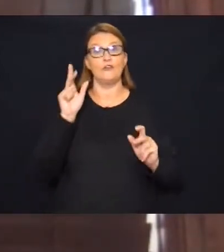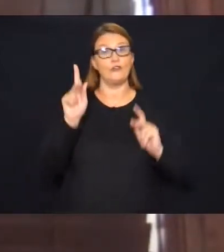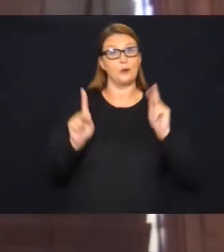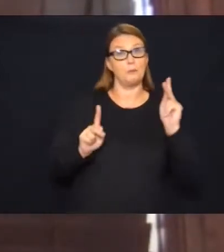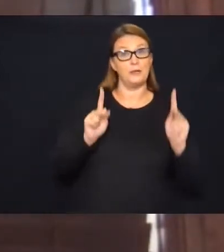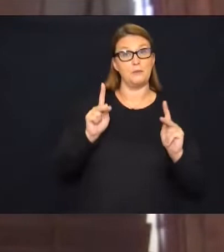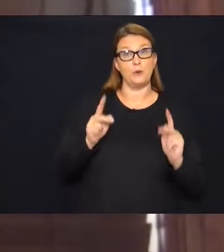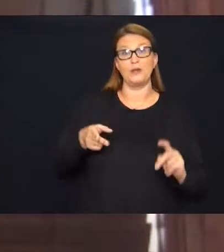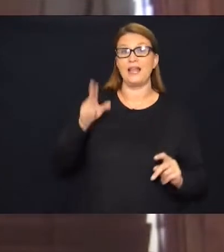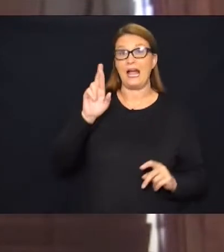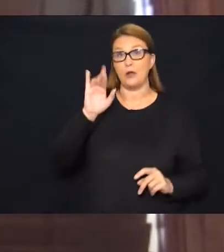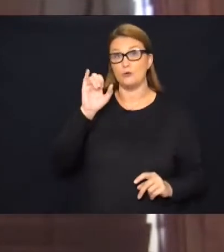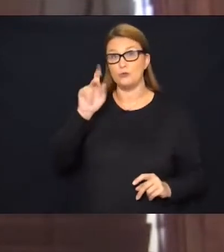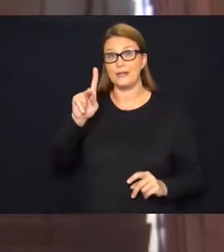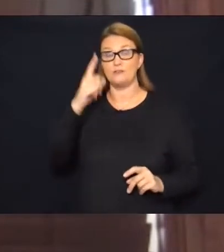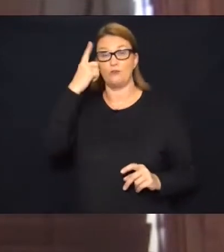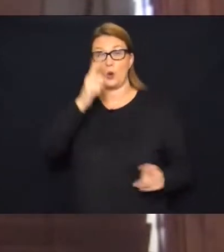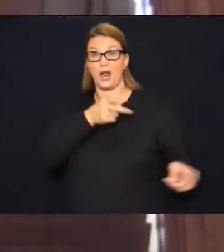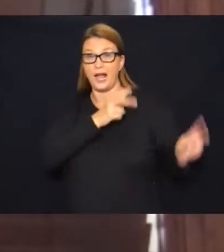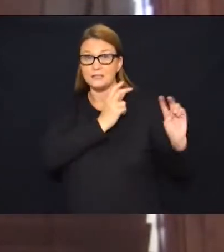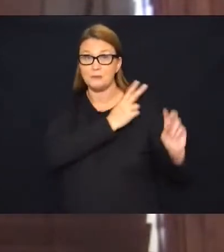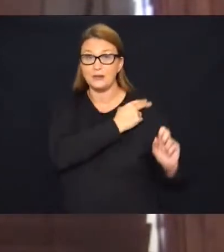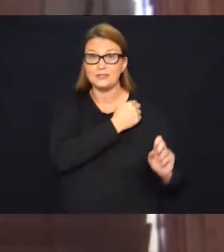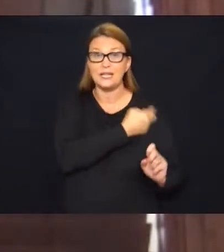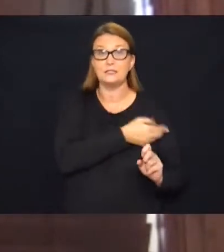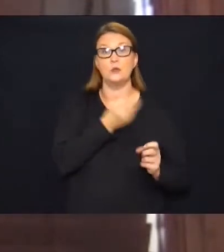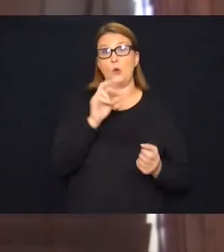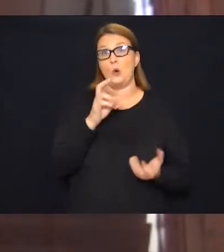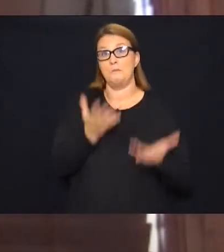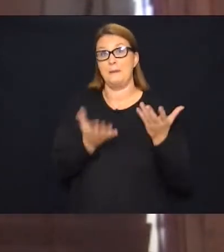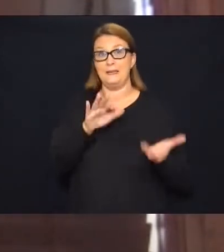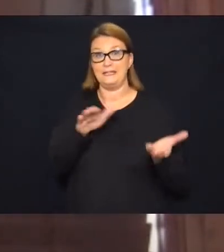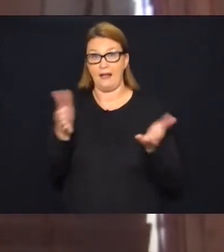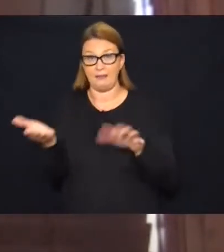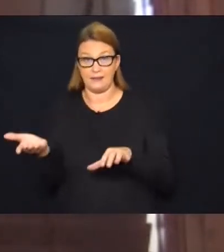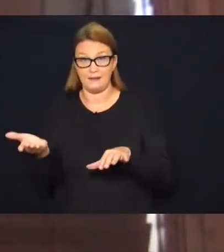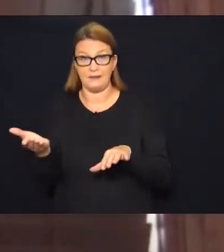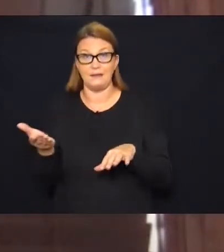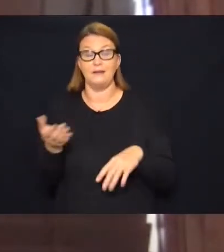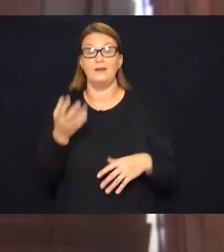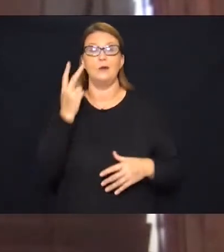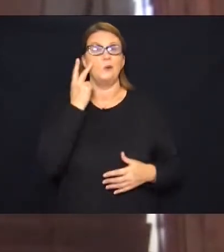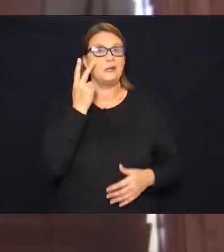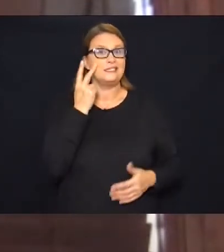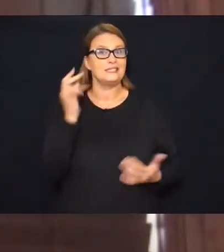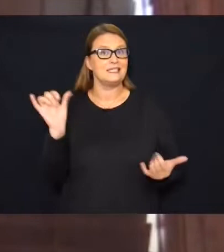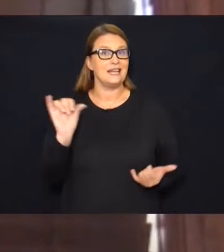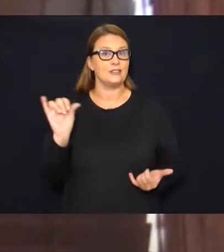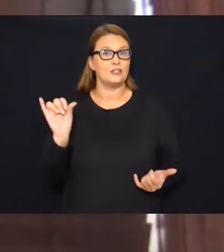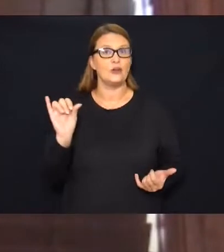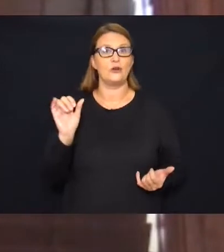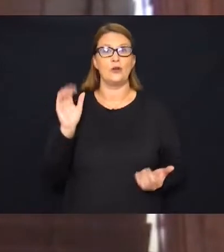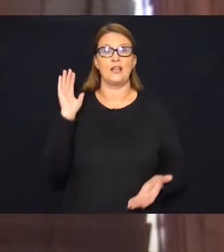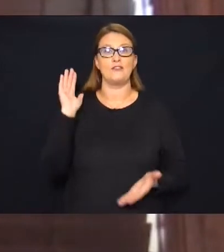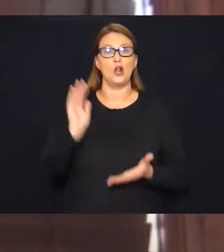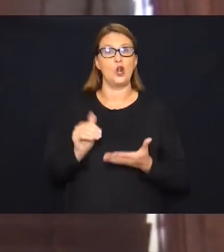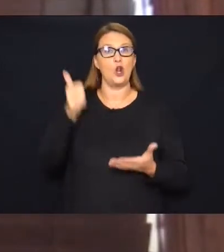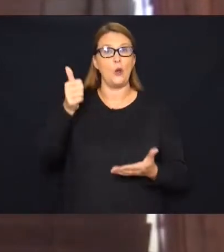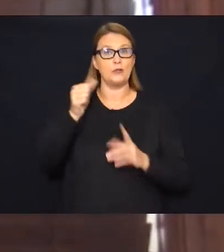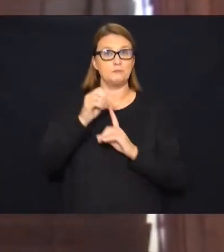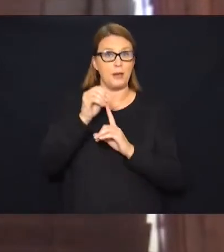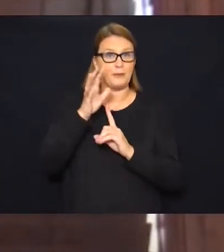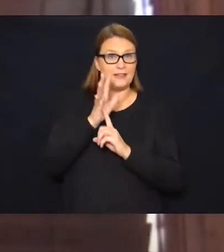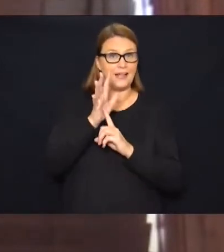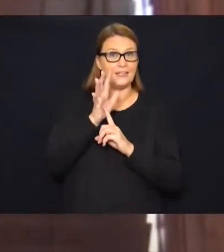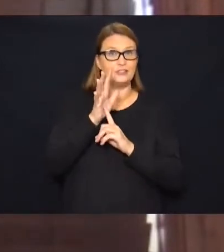at risk for hospitalization or even death. We have also seen that in our lowest vaccinated part of our